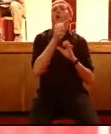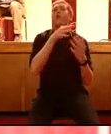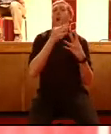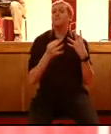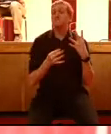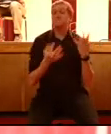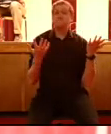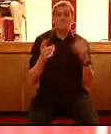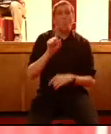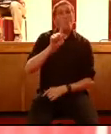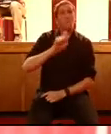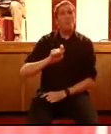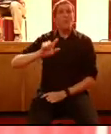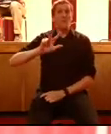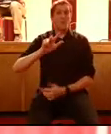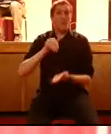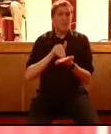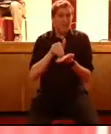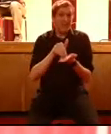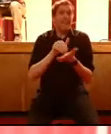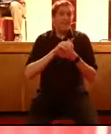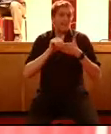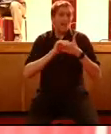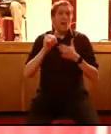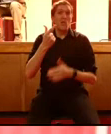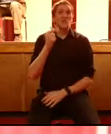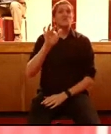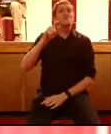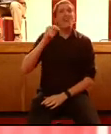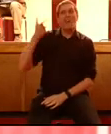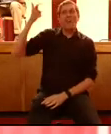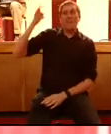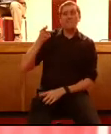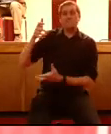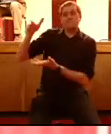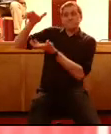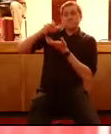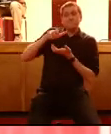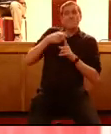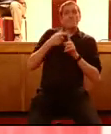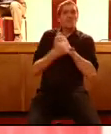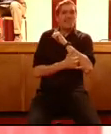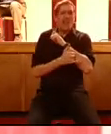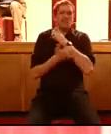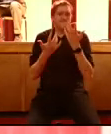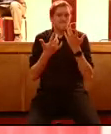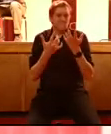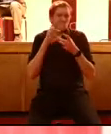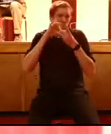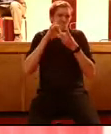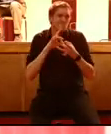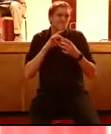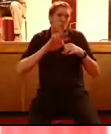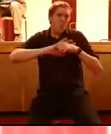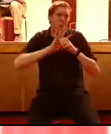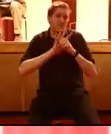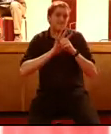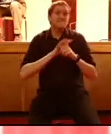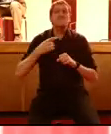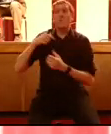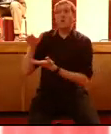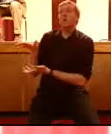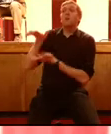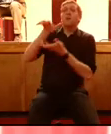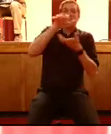$1.3 million grant from the county due to COVID-related stuff that we're transferring in and letting